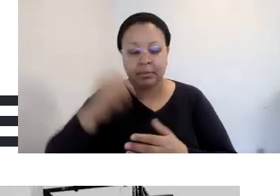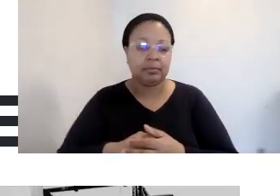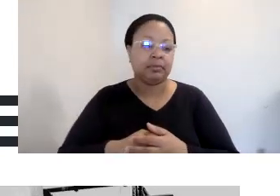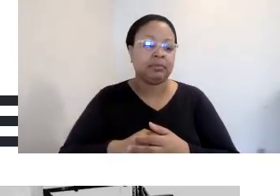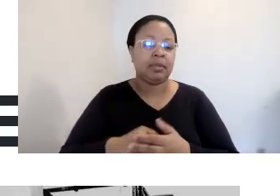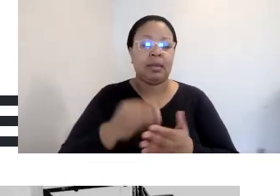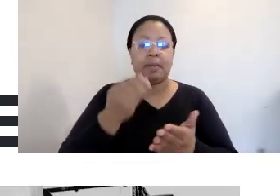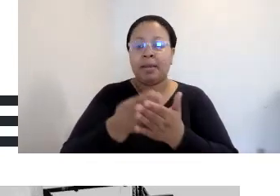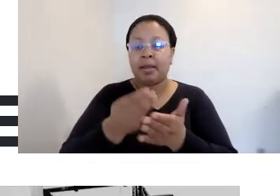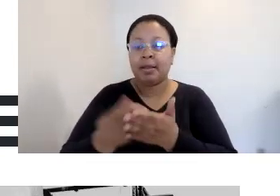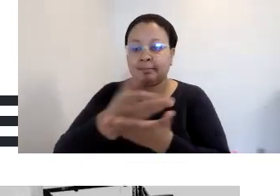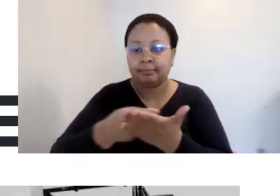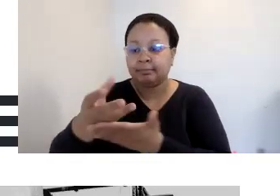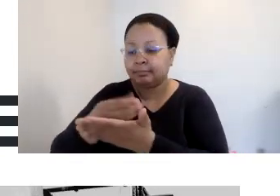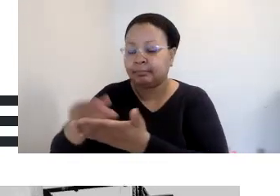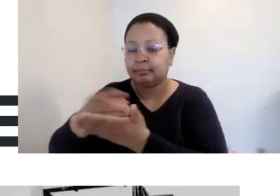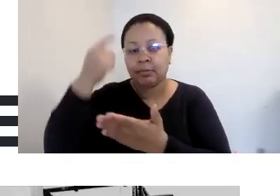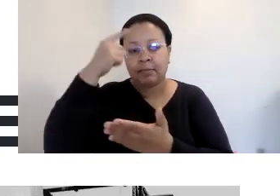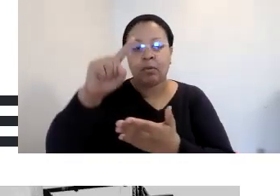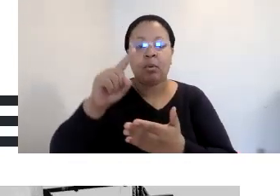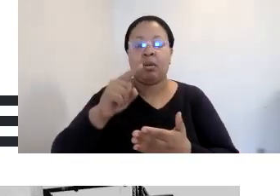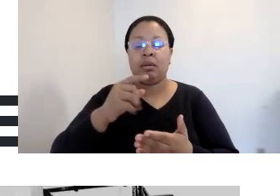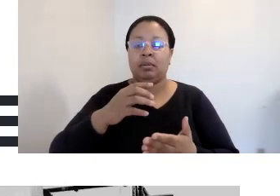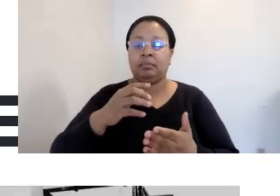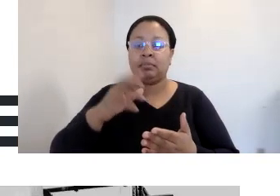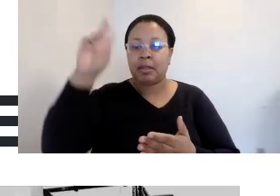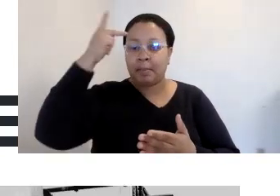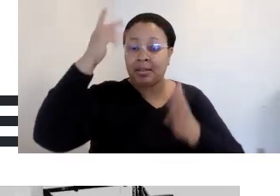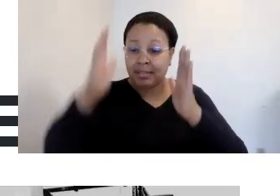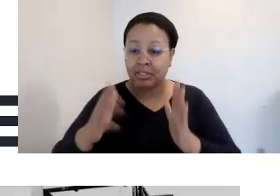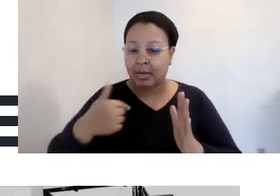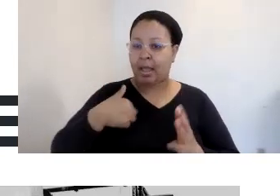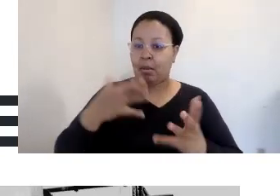for your preferred politician, the politician